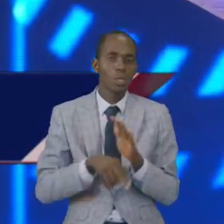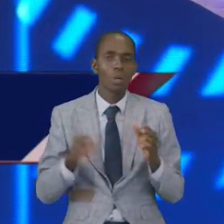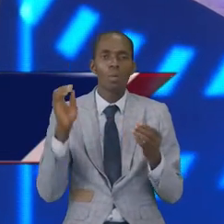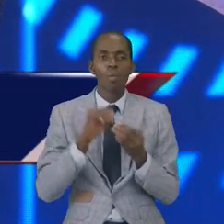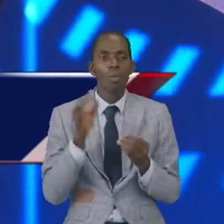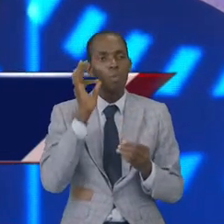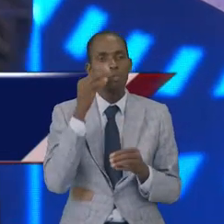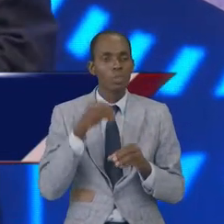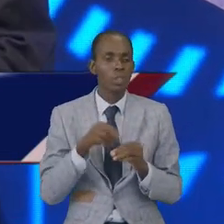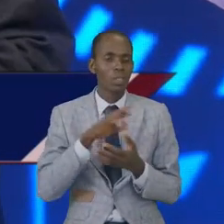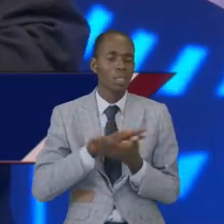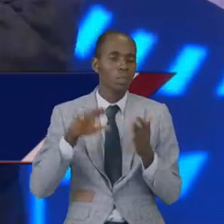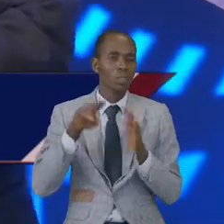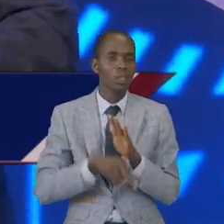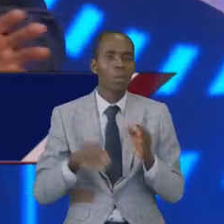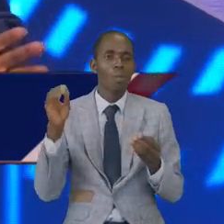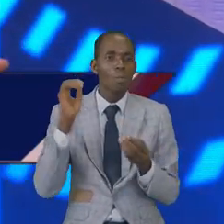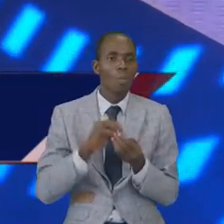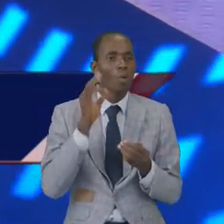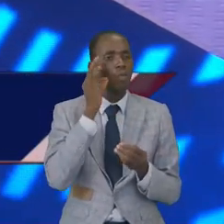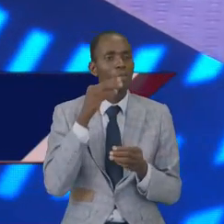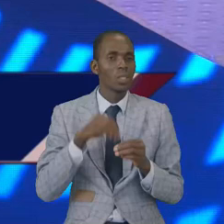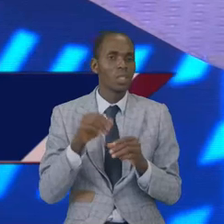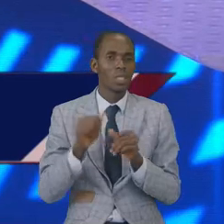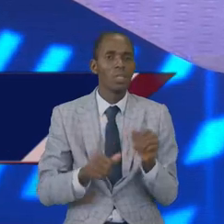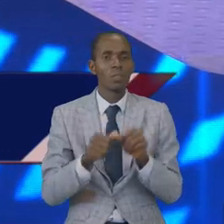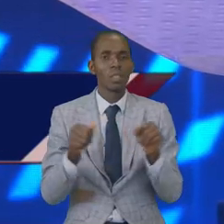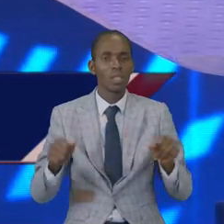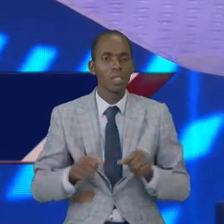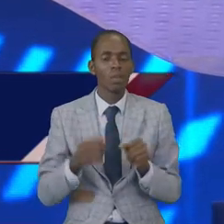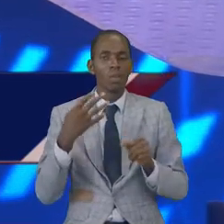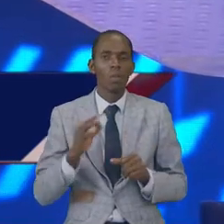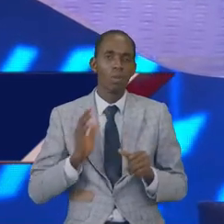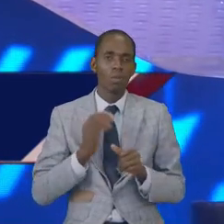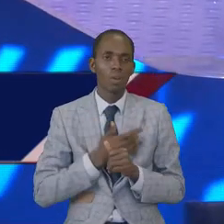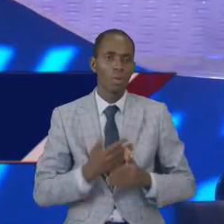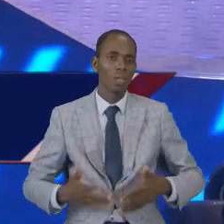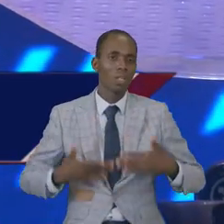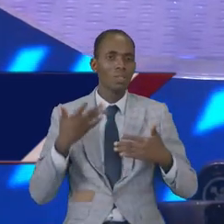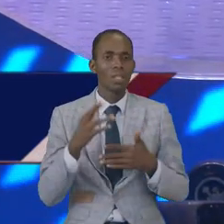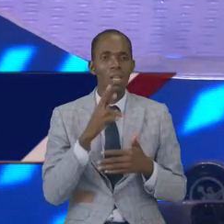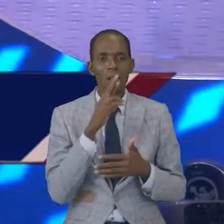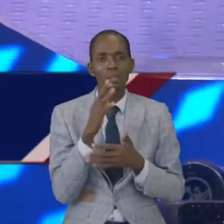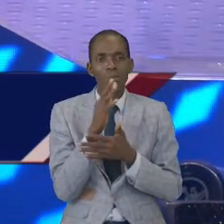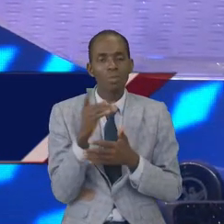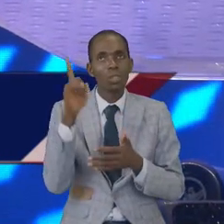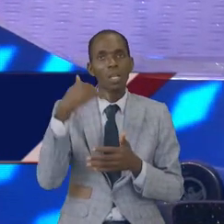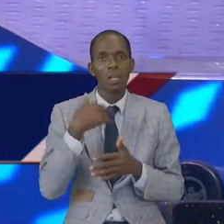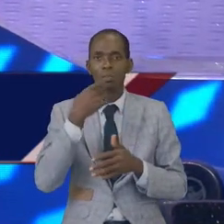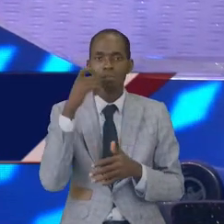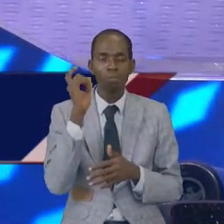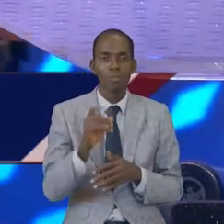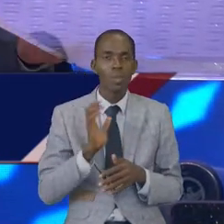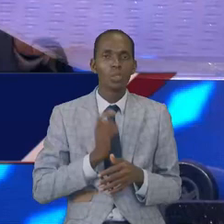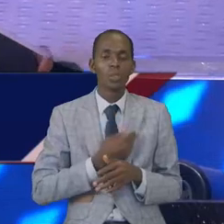in righteousness, more fruit in every area of our lives. He has ordained us, he has put us